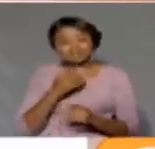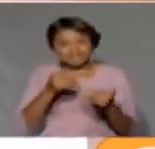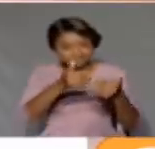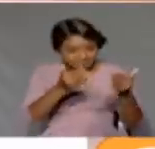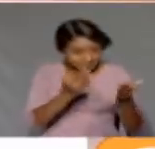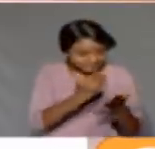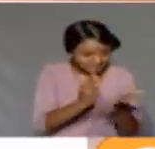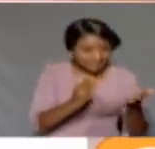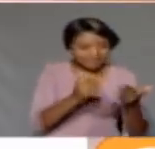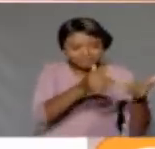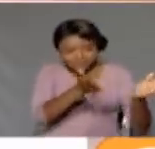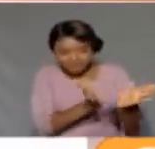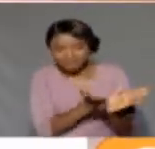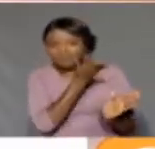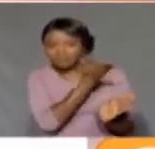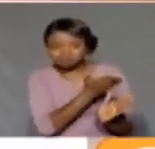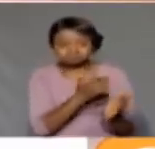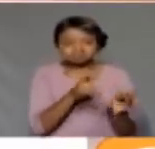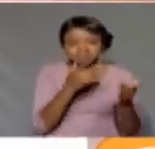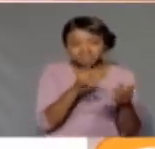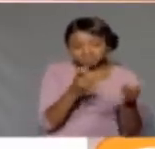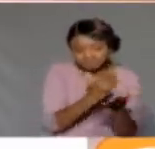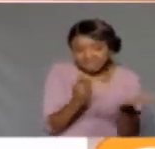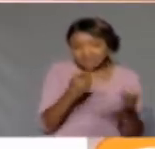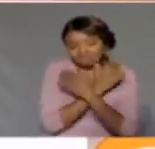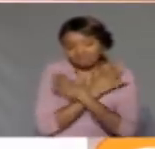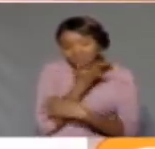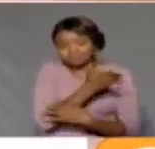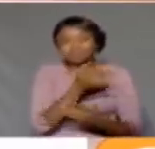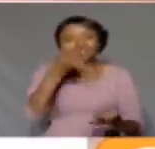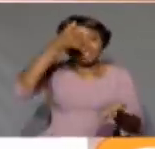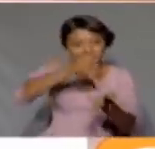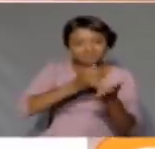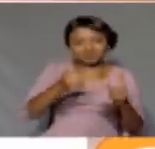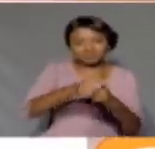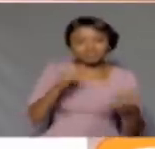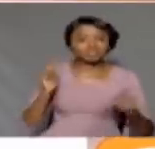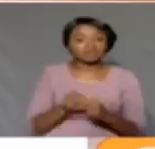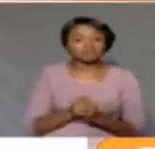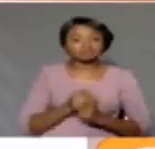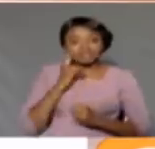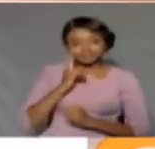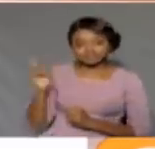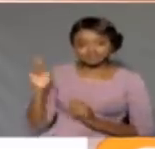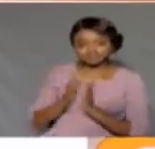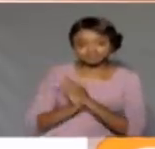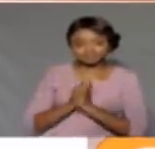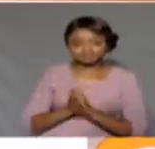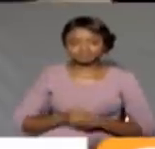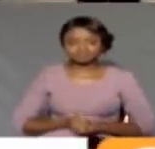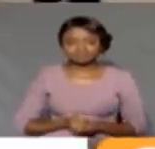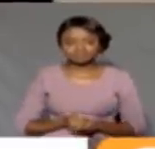of involvement in the killing. Hassan Mugambi attended the burial of the businessman and filed this report.